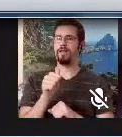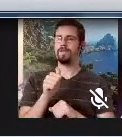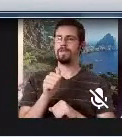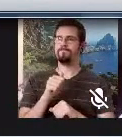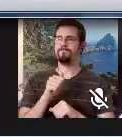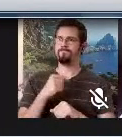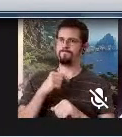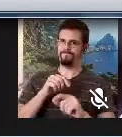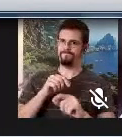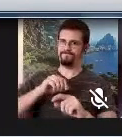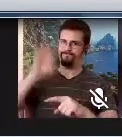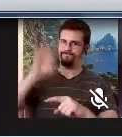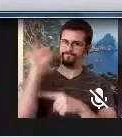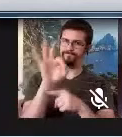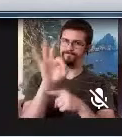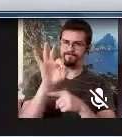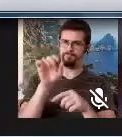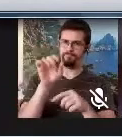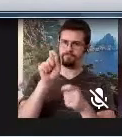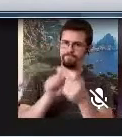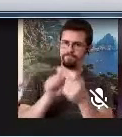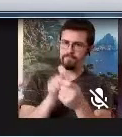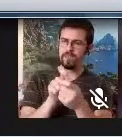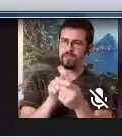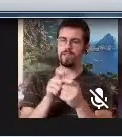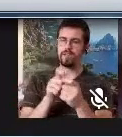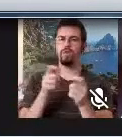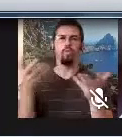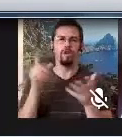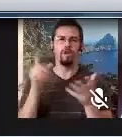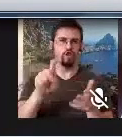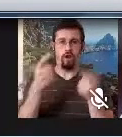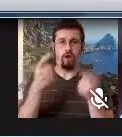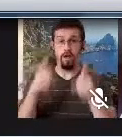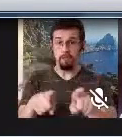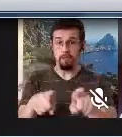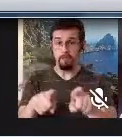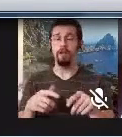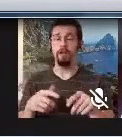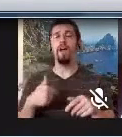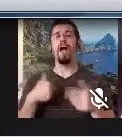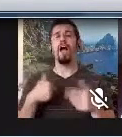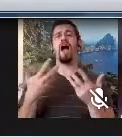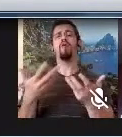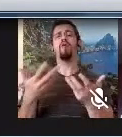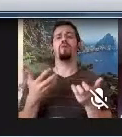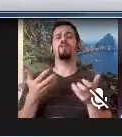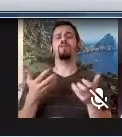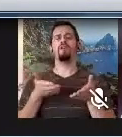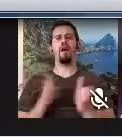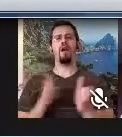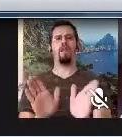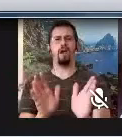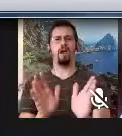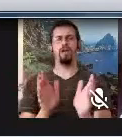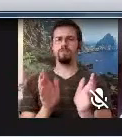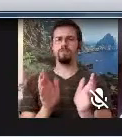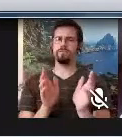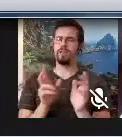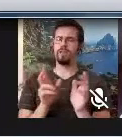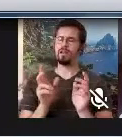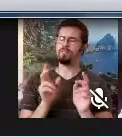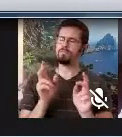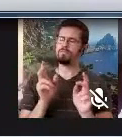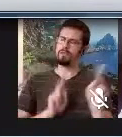specific instructions for what exactly should happen. I wanted to leave a wide range of interpretive possibilities.